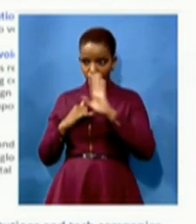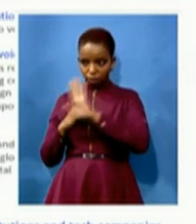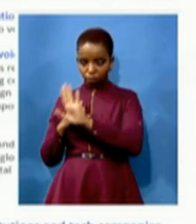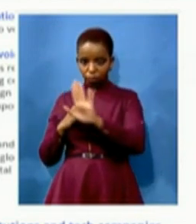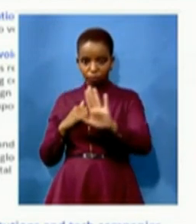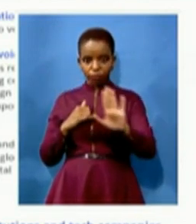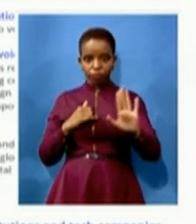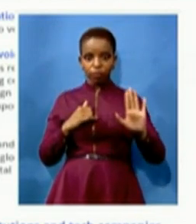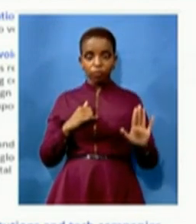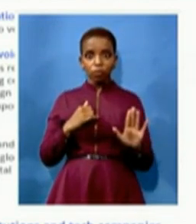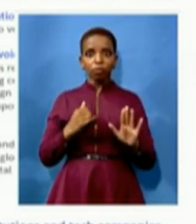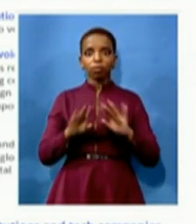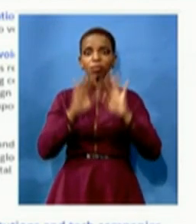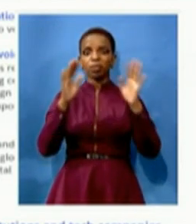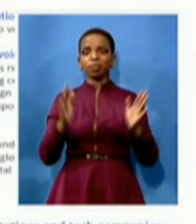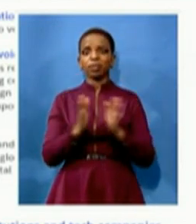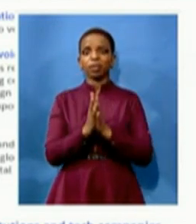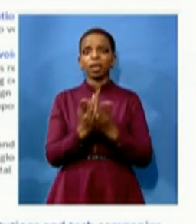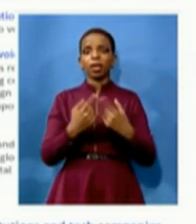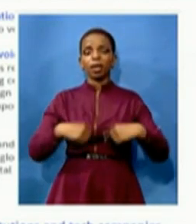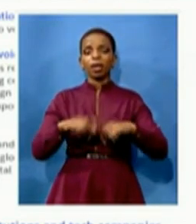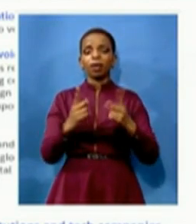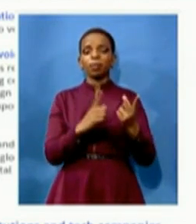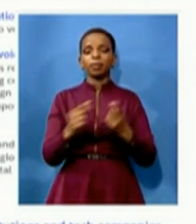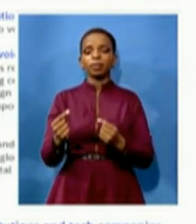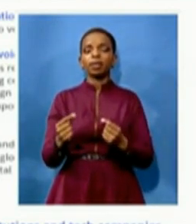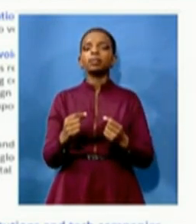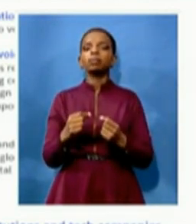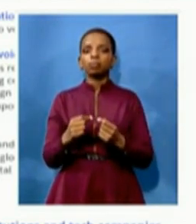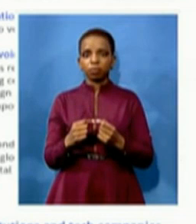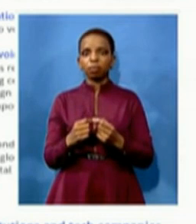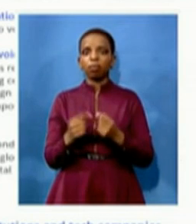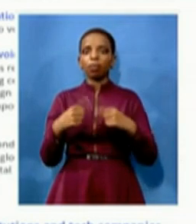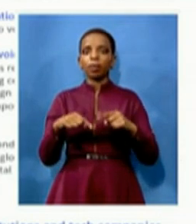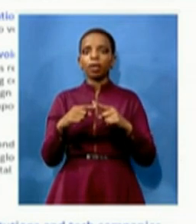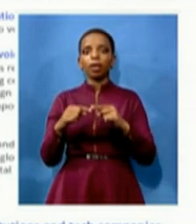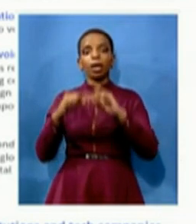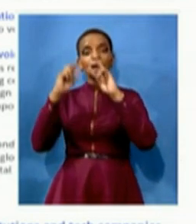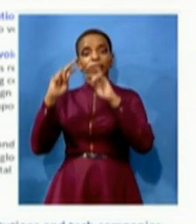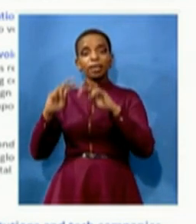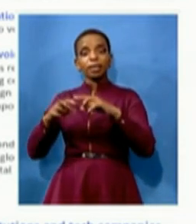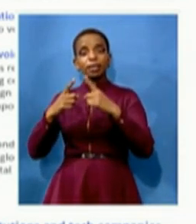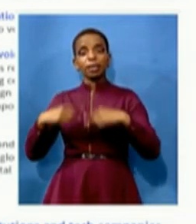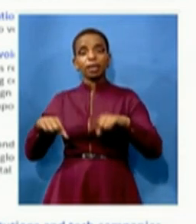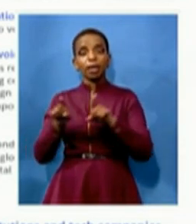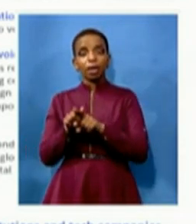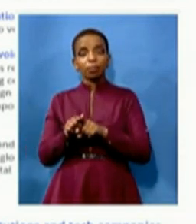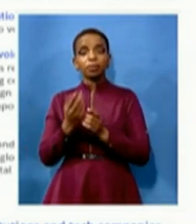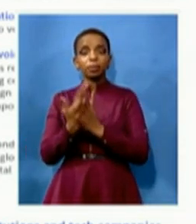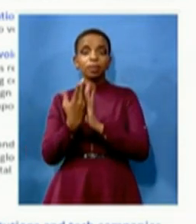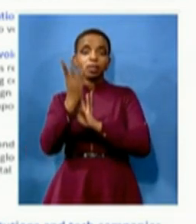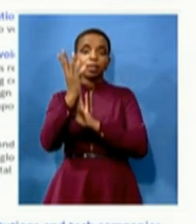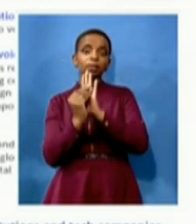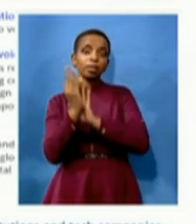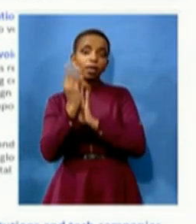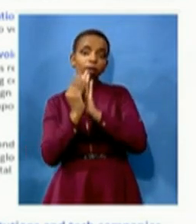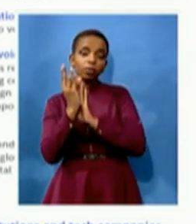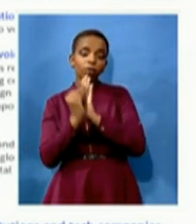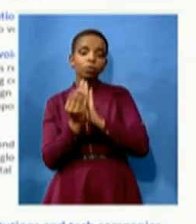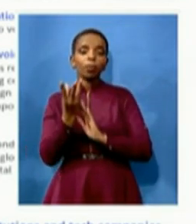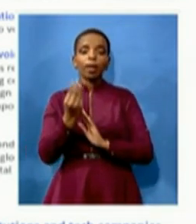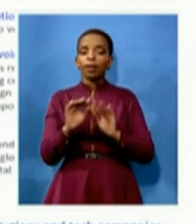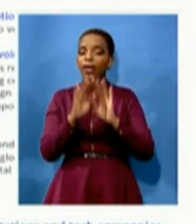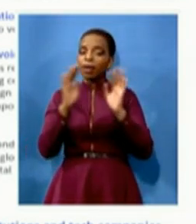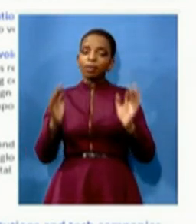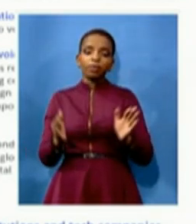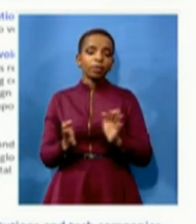go to, I have the links at the end to our GitHub repository, download our code. We have all the calibration files and all the data that we've used that we